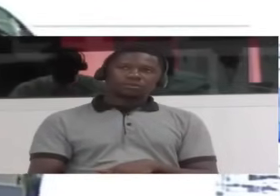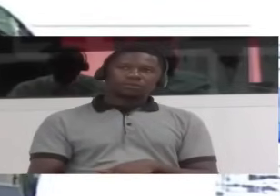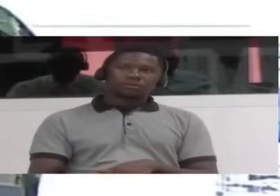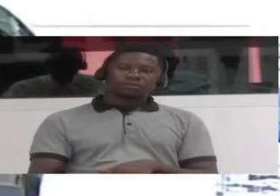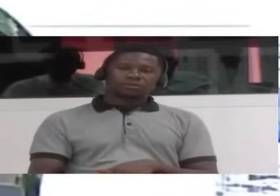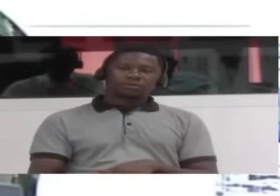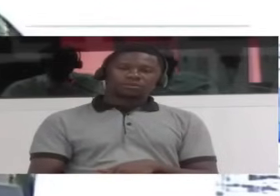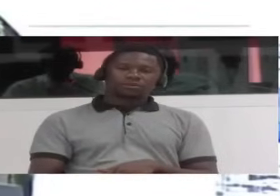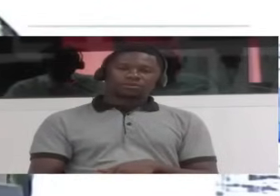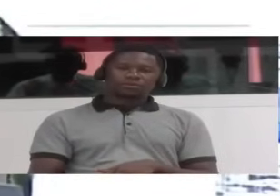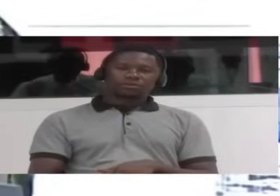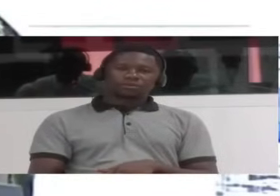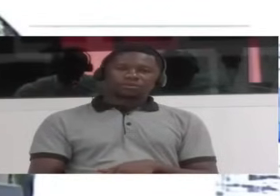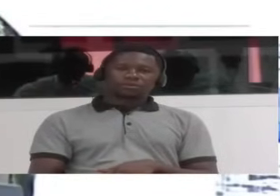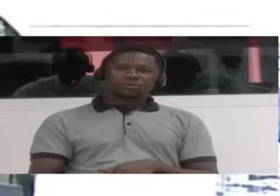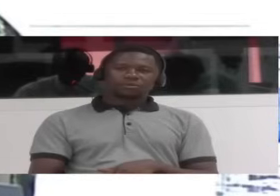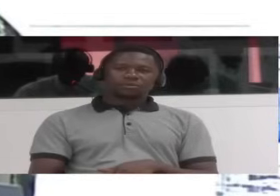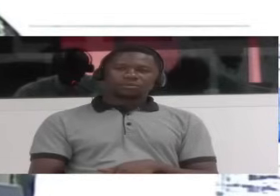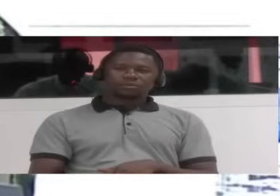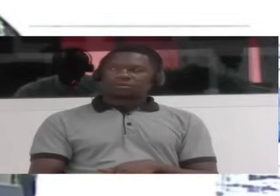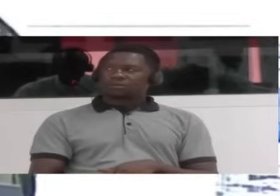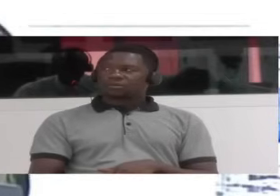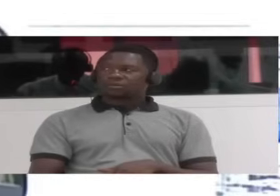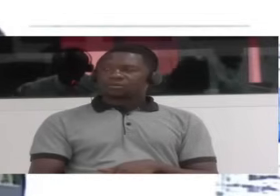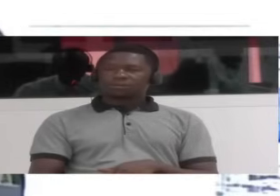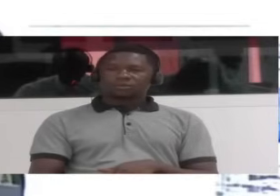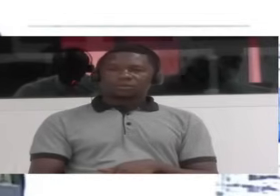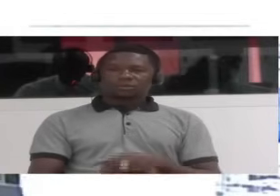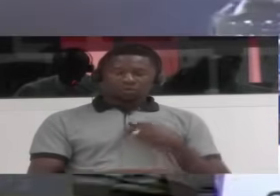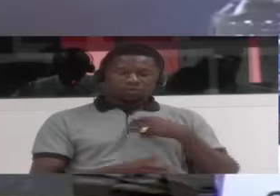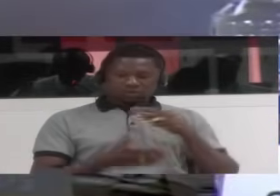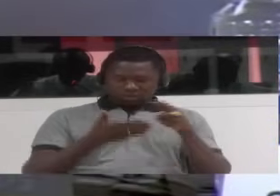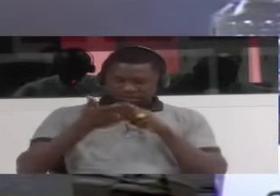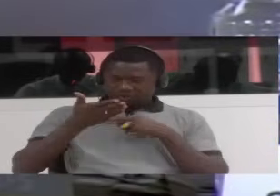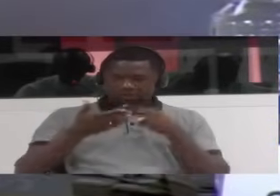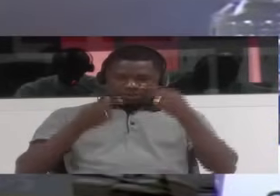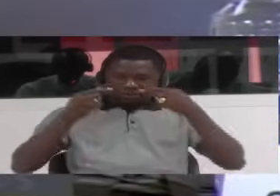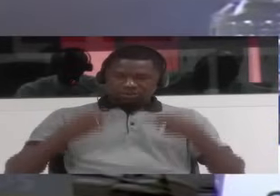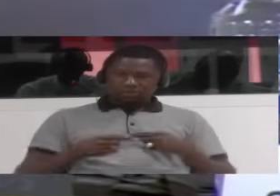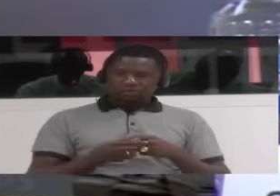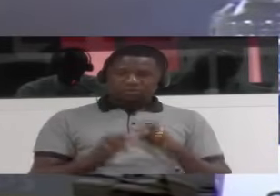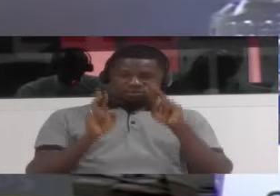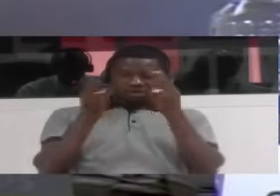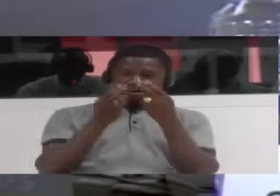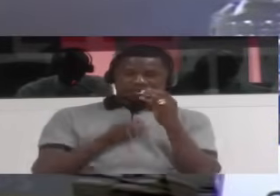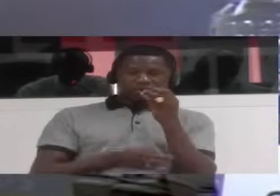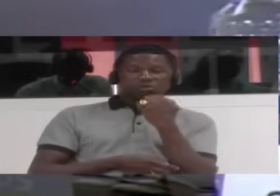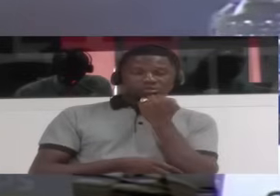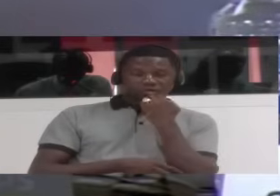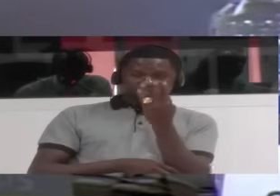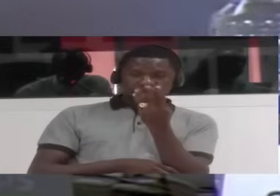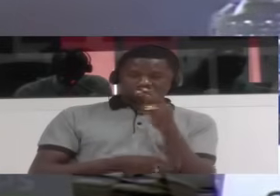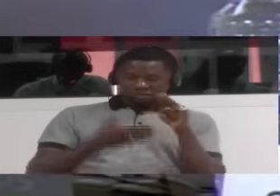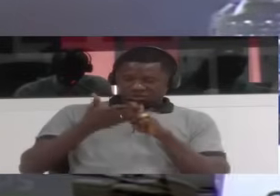In the statement, I will read out the statement to you. Paragraph 4 reads as follows.